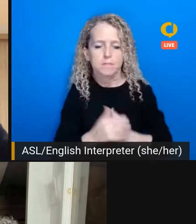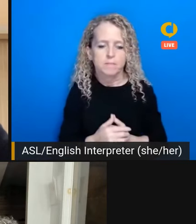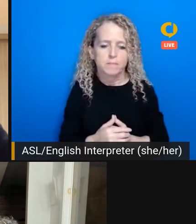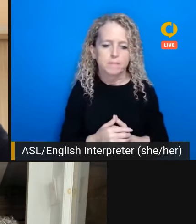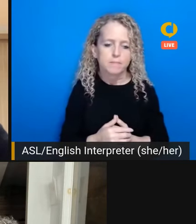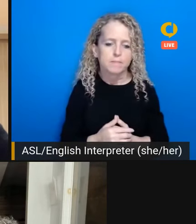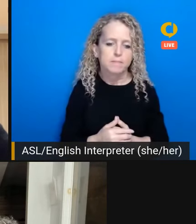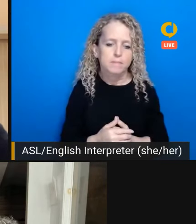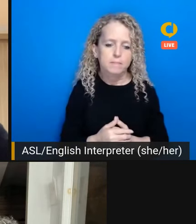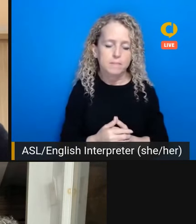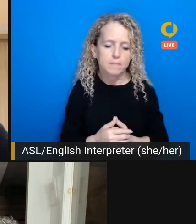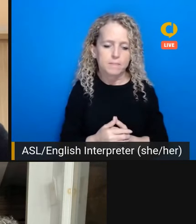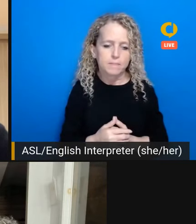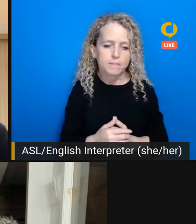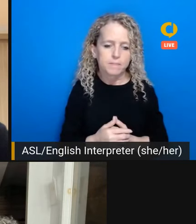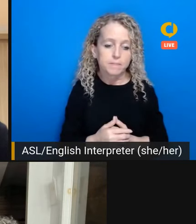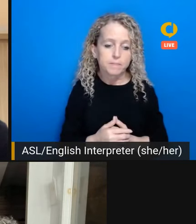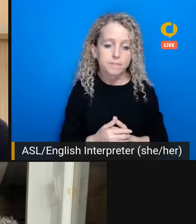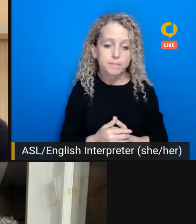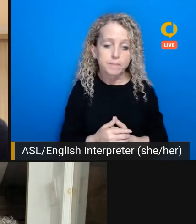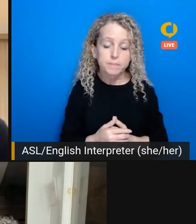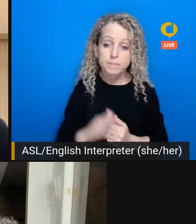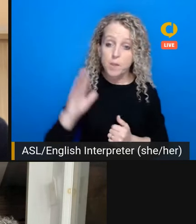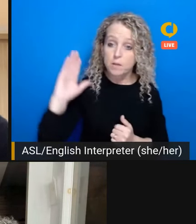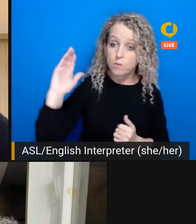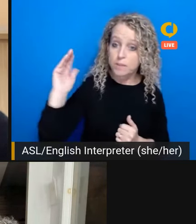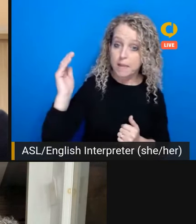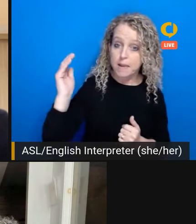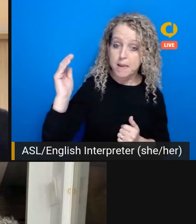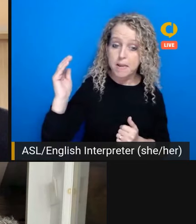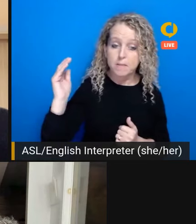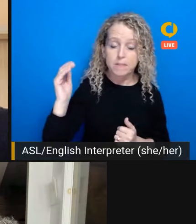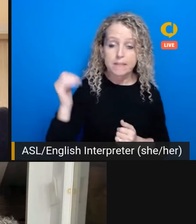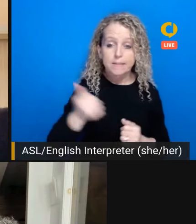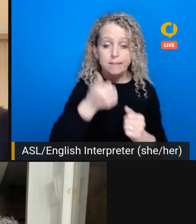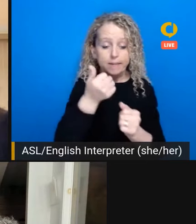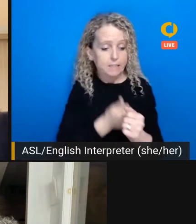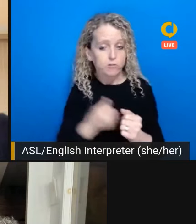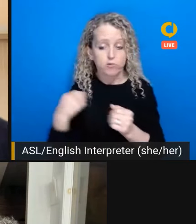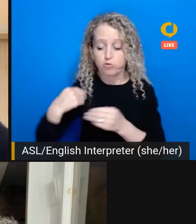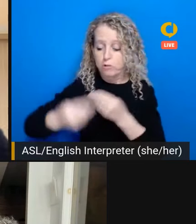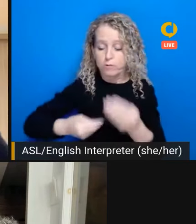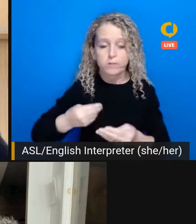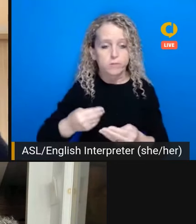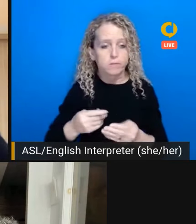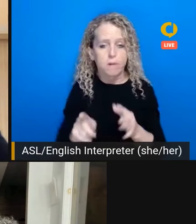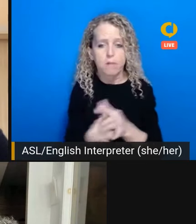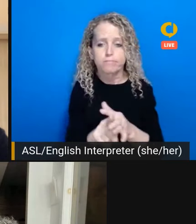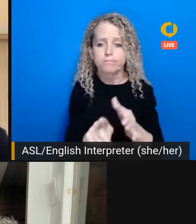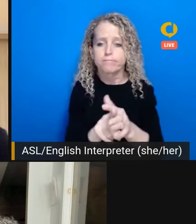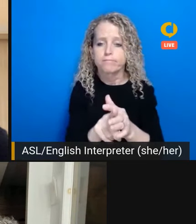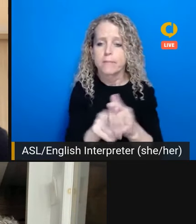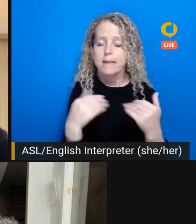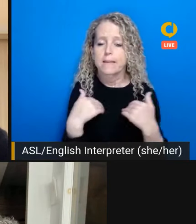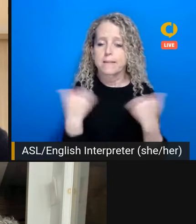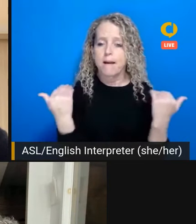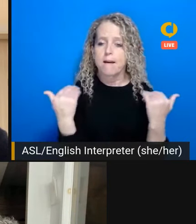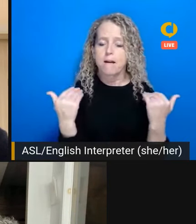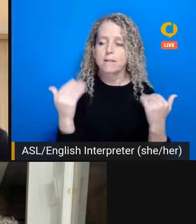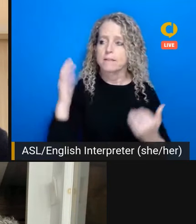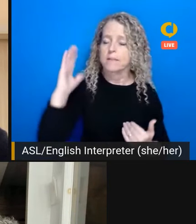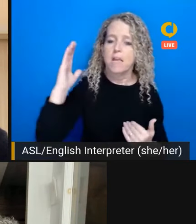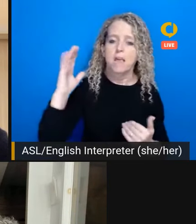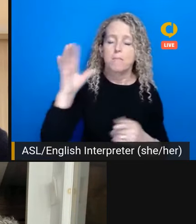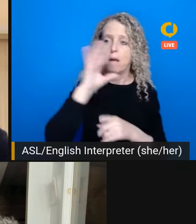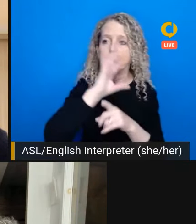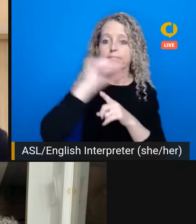it seems like with every generation, there's these new people who climb the ladder, it does not really like that.